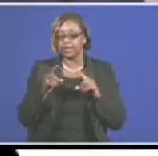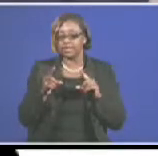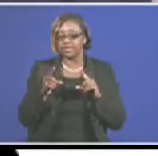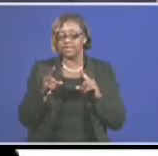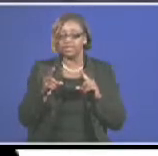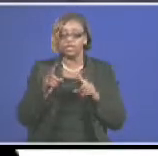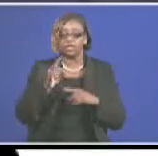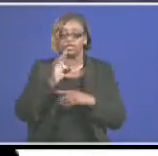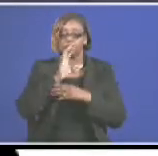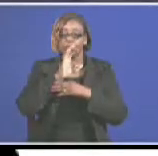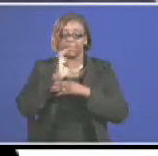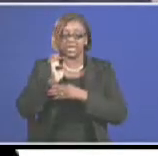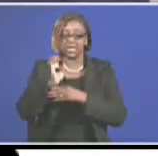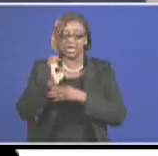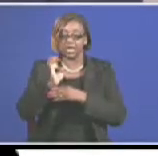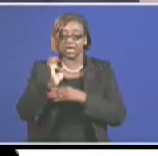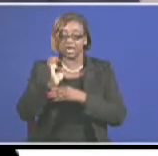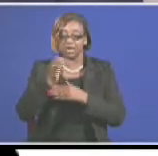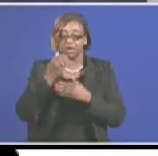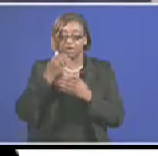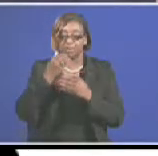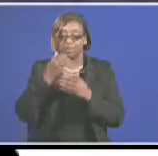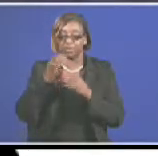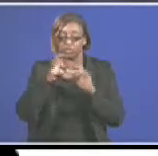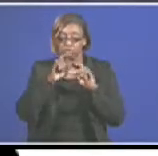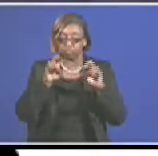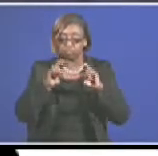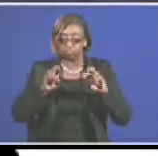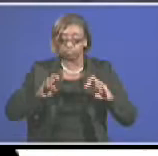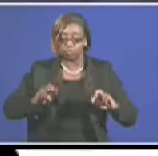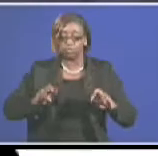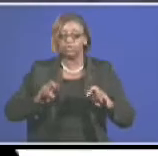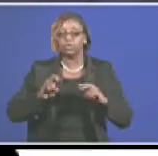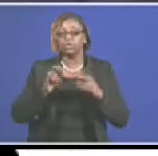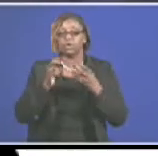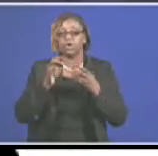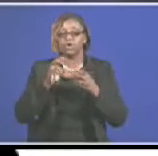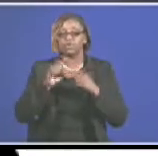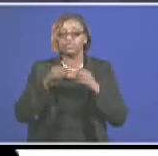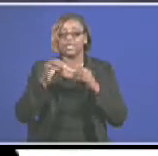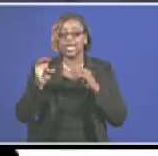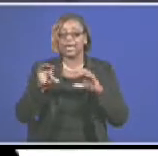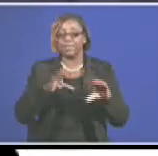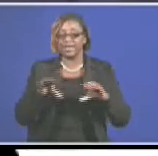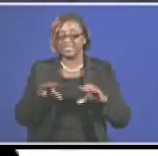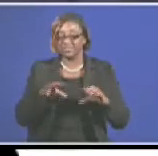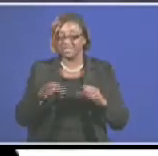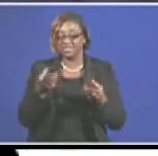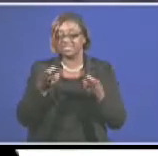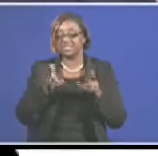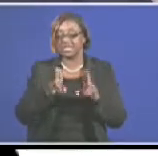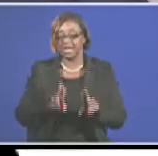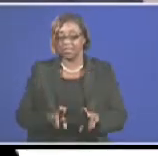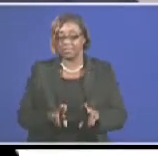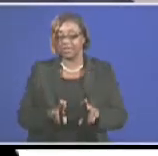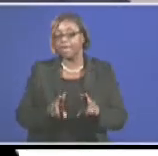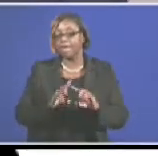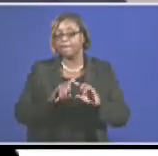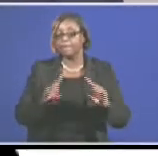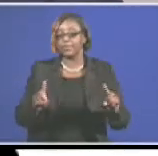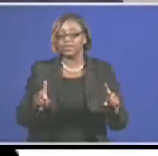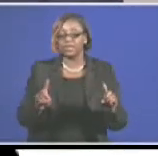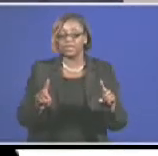to be intrusive into the activities of these nonprofit organizations. That is not the intent at all. This is strictly